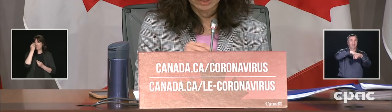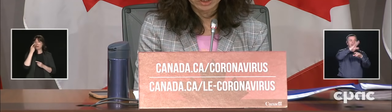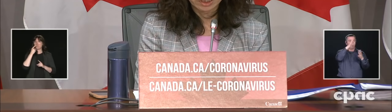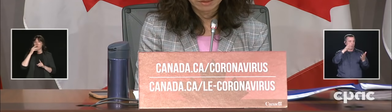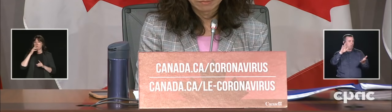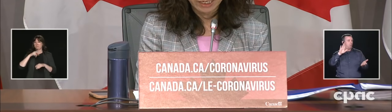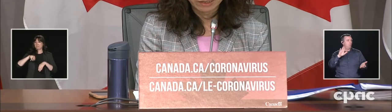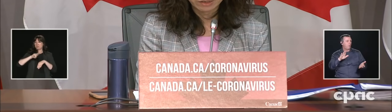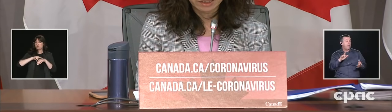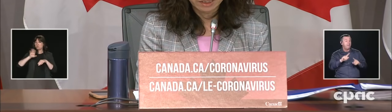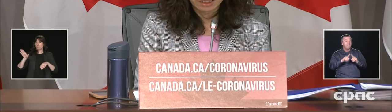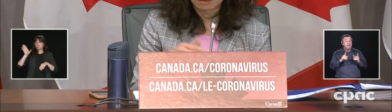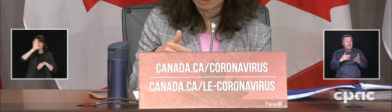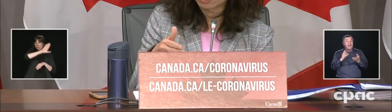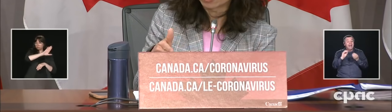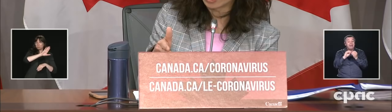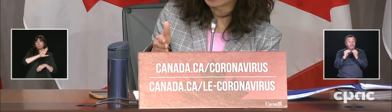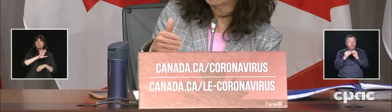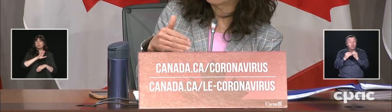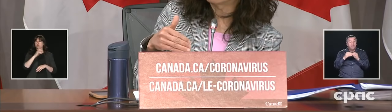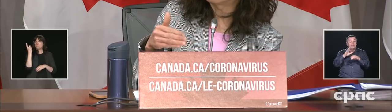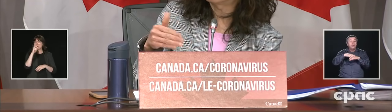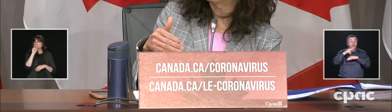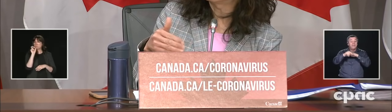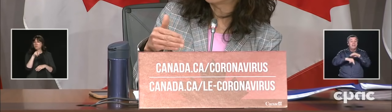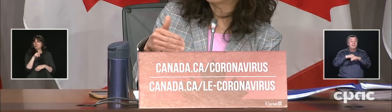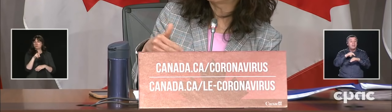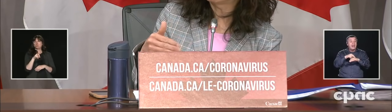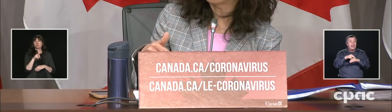there was a question about, where that